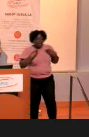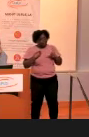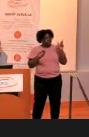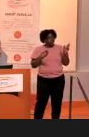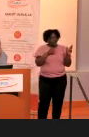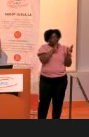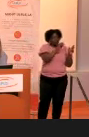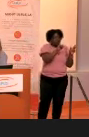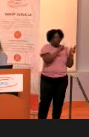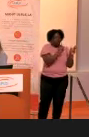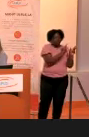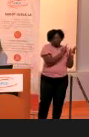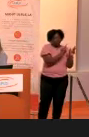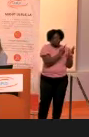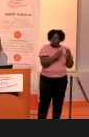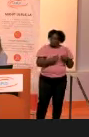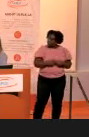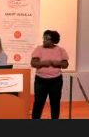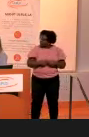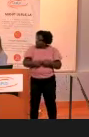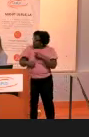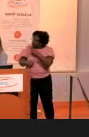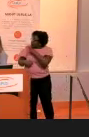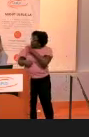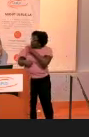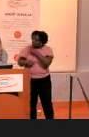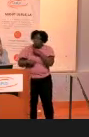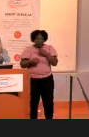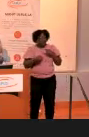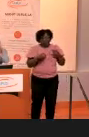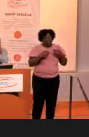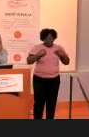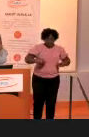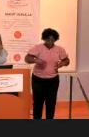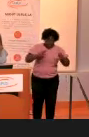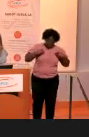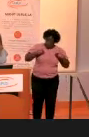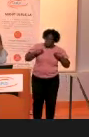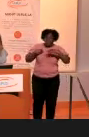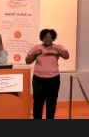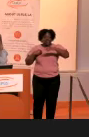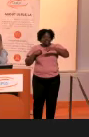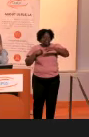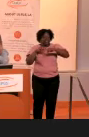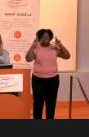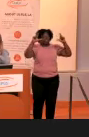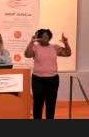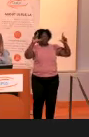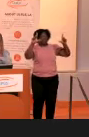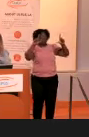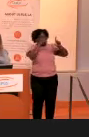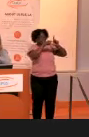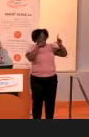on mycophenolate alone. And this is response. This top one includes both partial